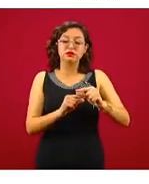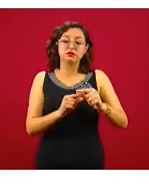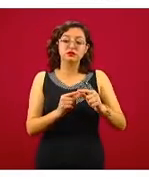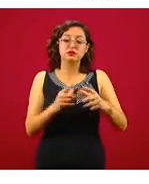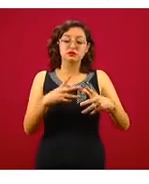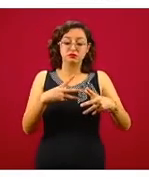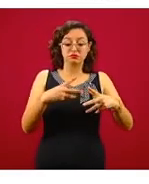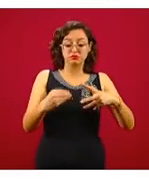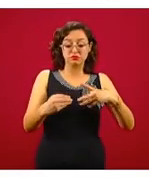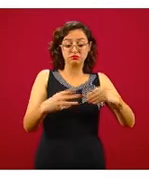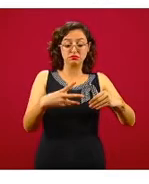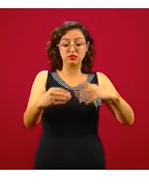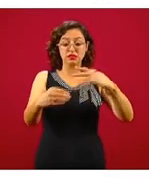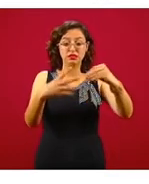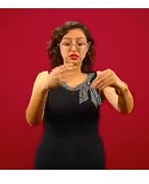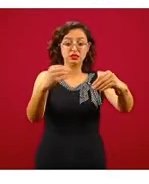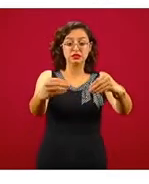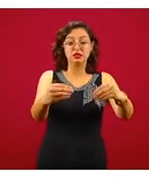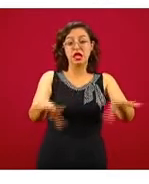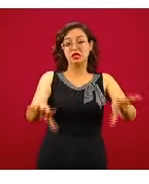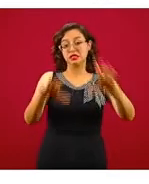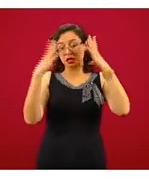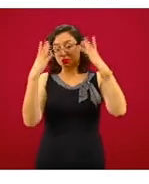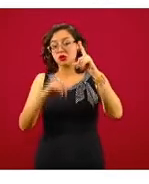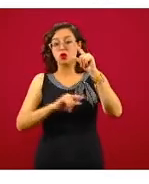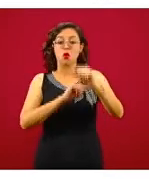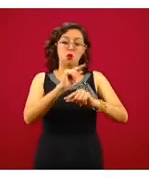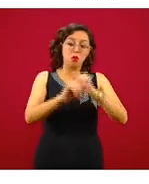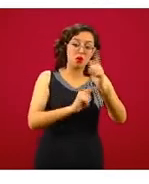regarding the map that we just showed.